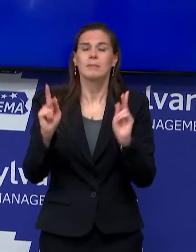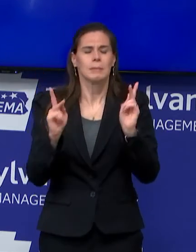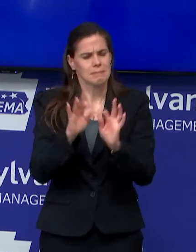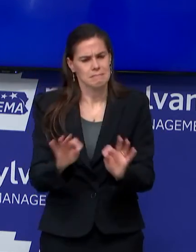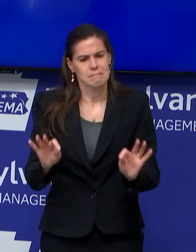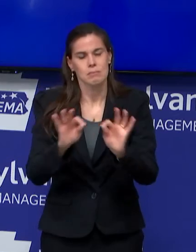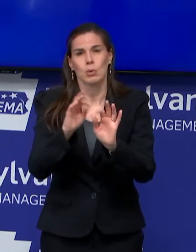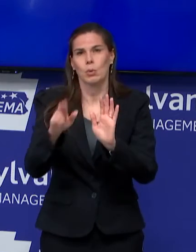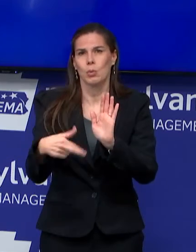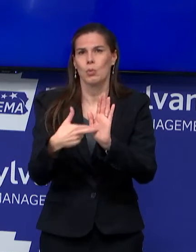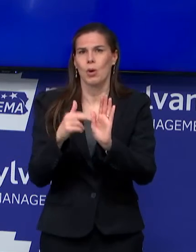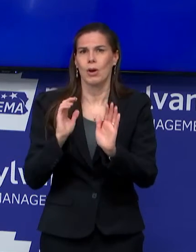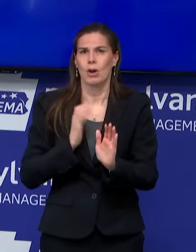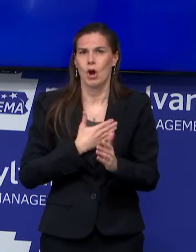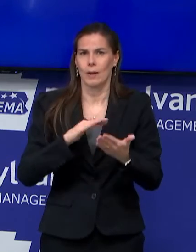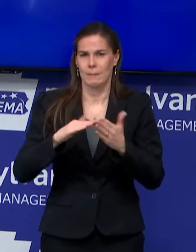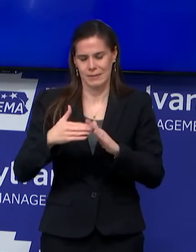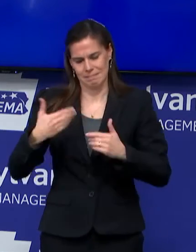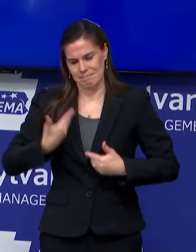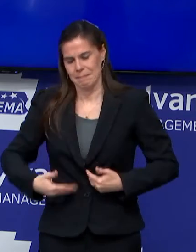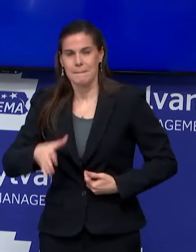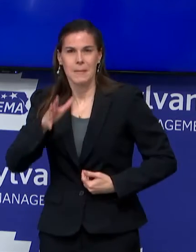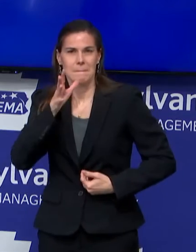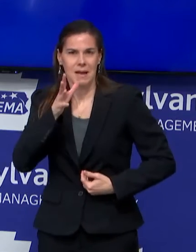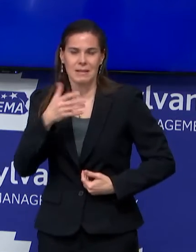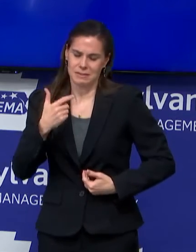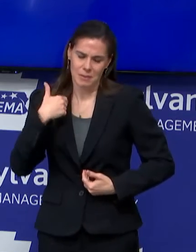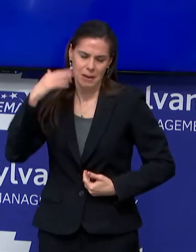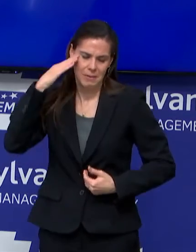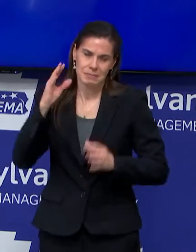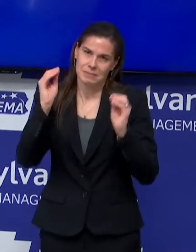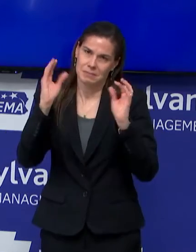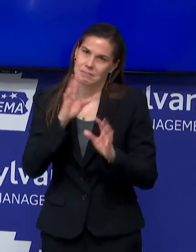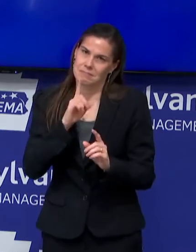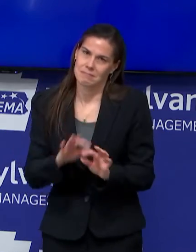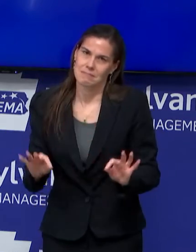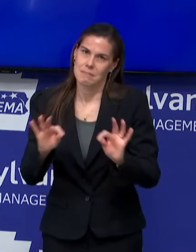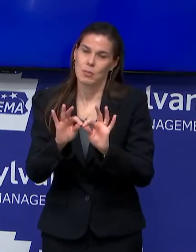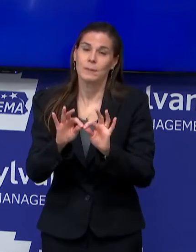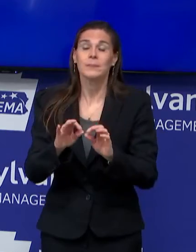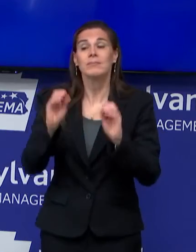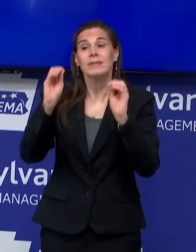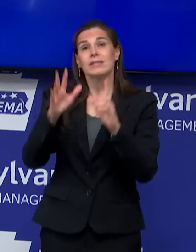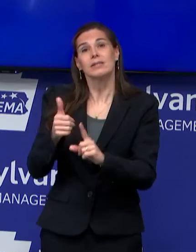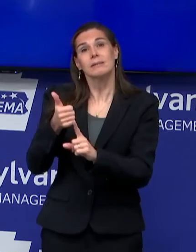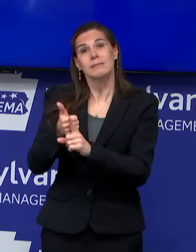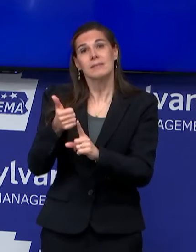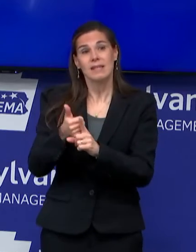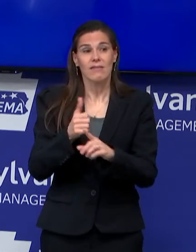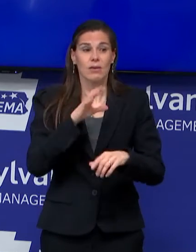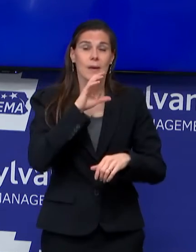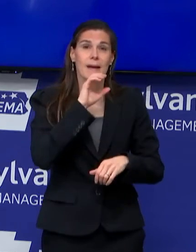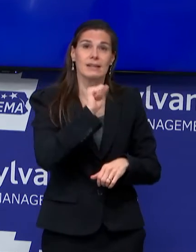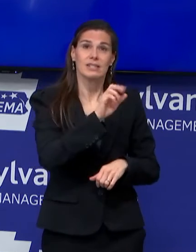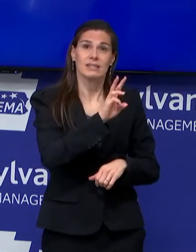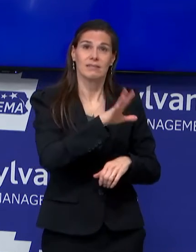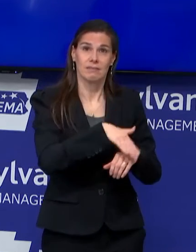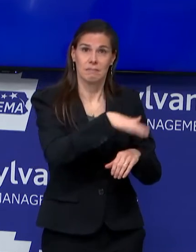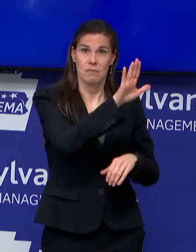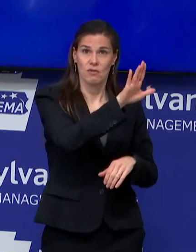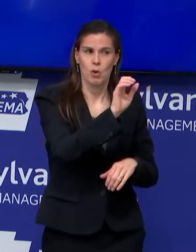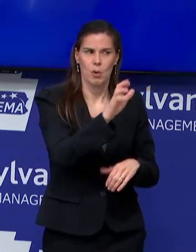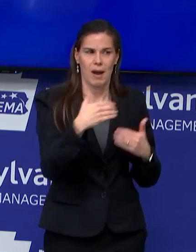in our communities. And as a mother, I can say that firsthand. Teachers who are over 65 or have an underlying medical condition are eligible